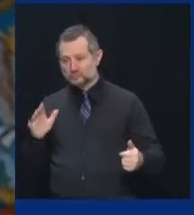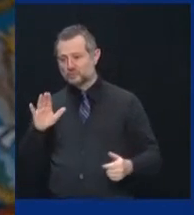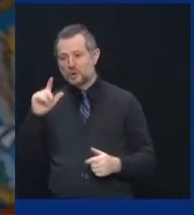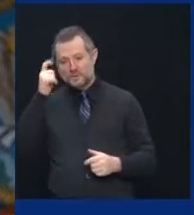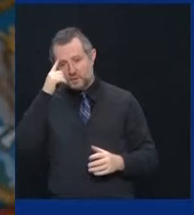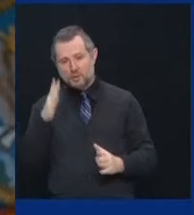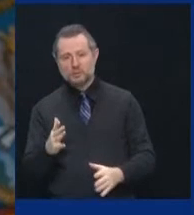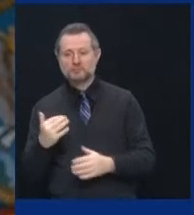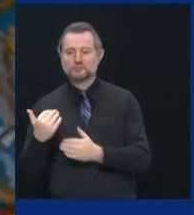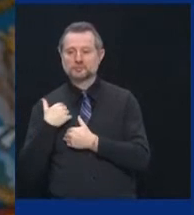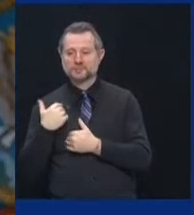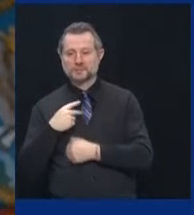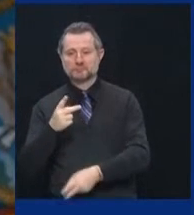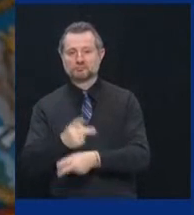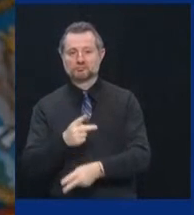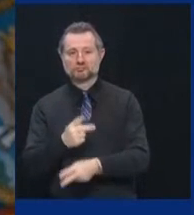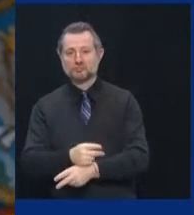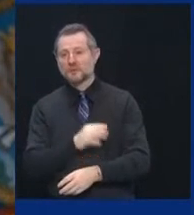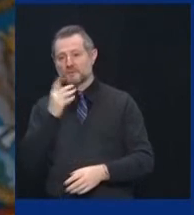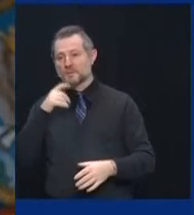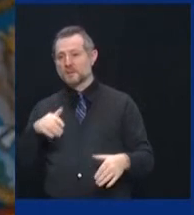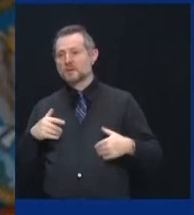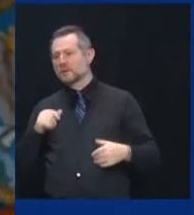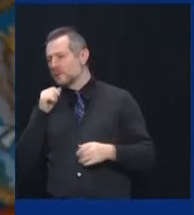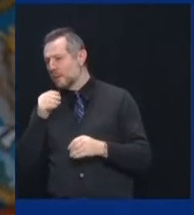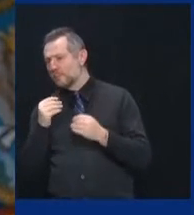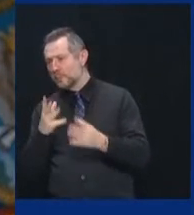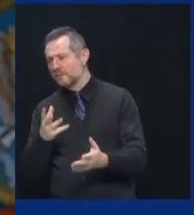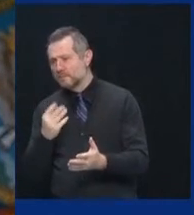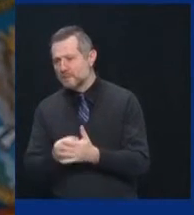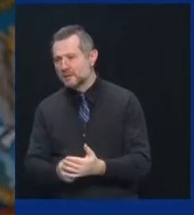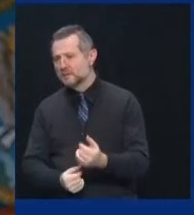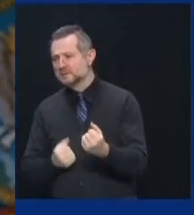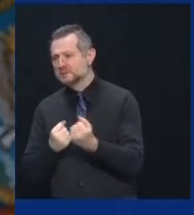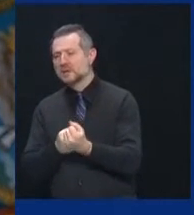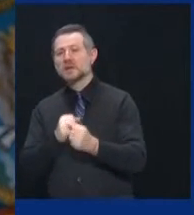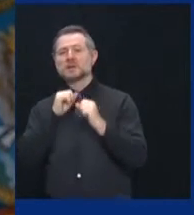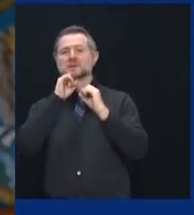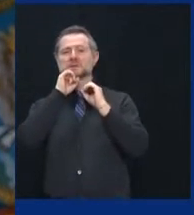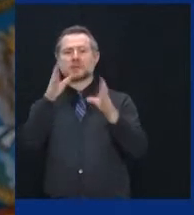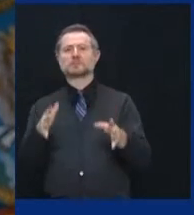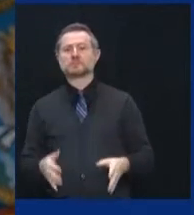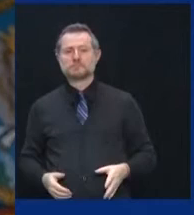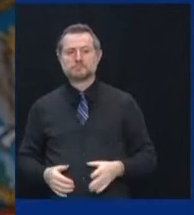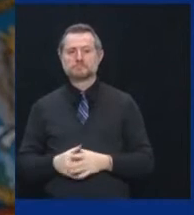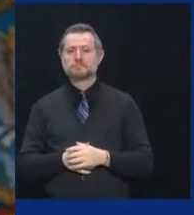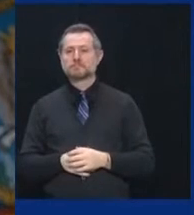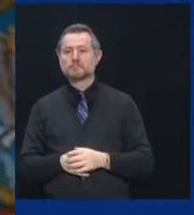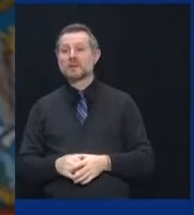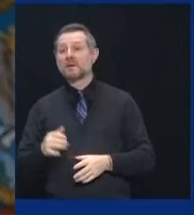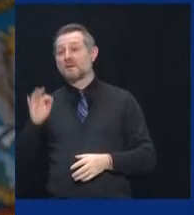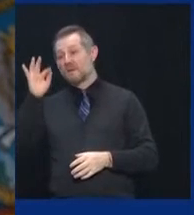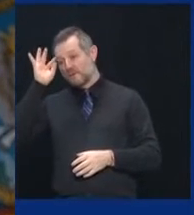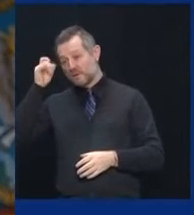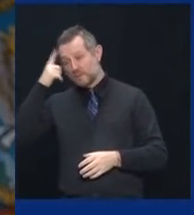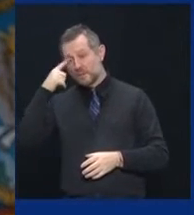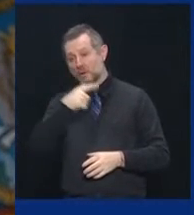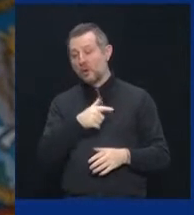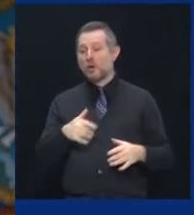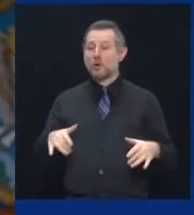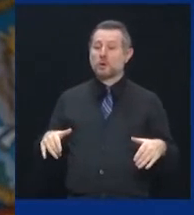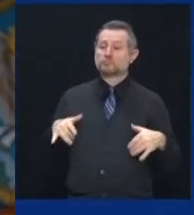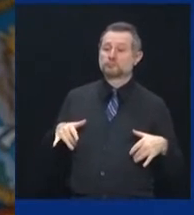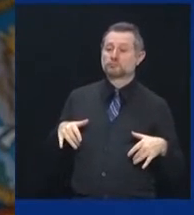then failed to provide the resources. Washington, as they say, passed the buck without passing